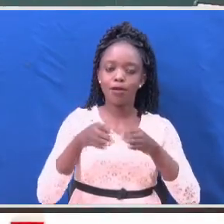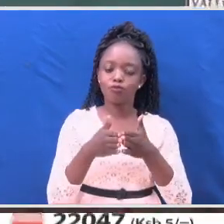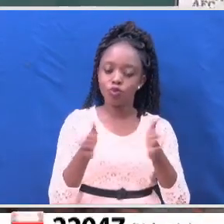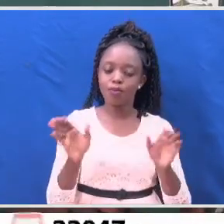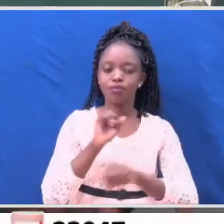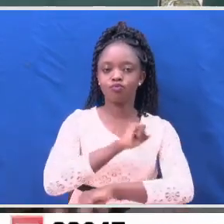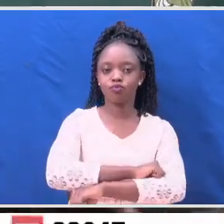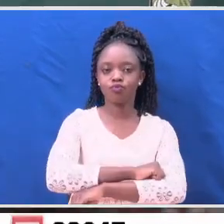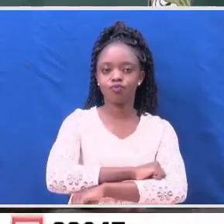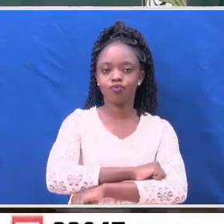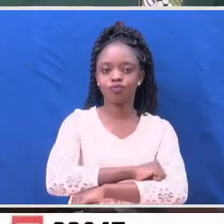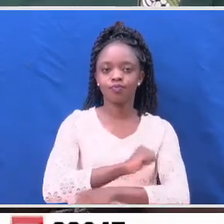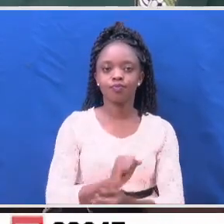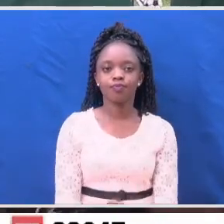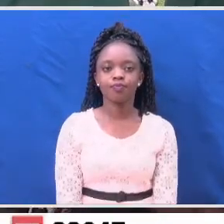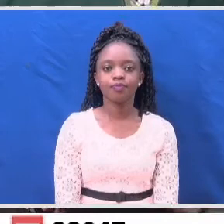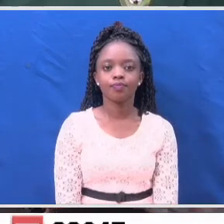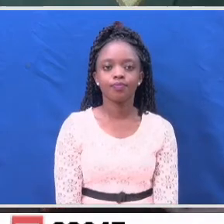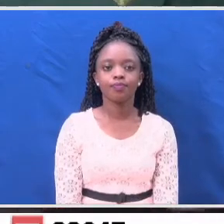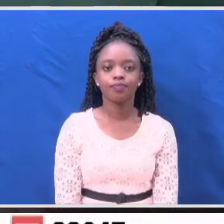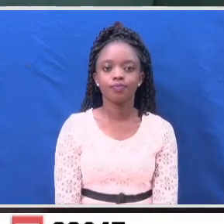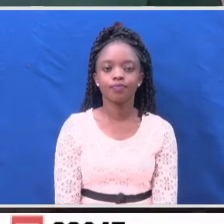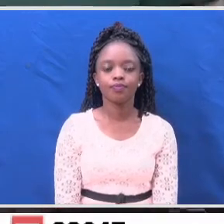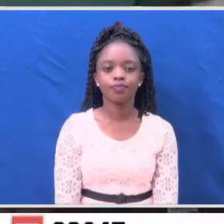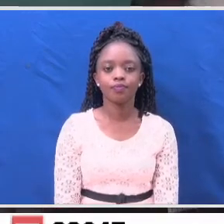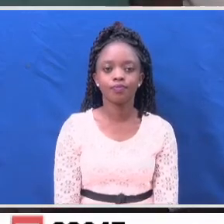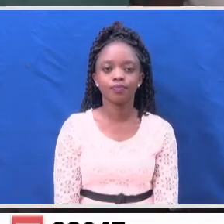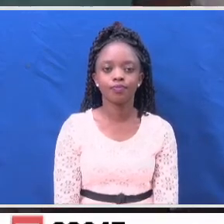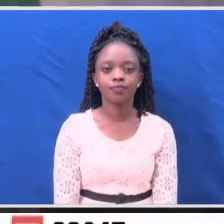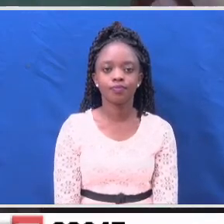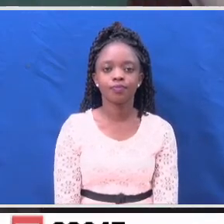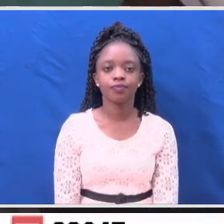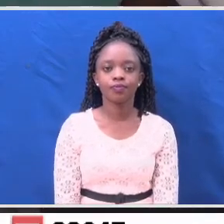class. Nanok Loren, TV 47, Embakasi, Nairobi.